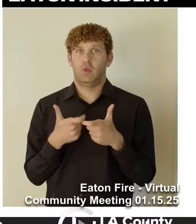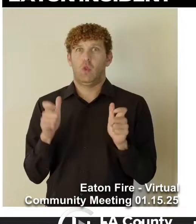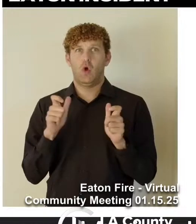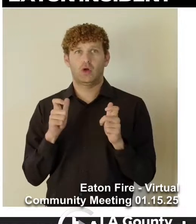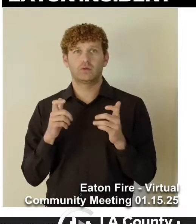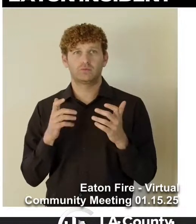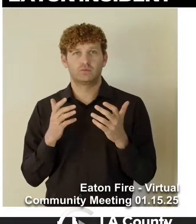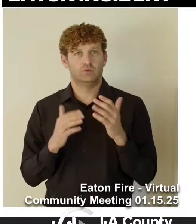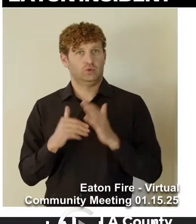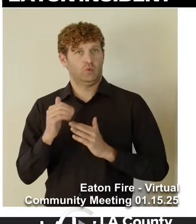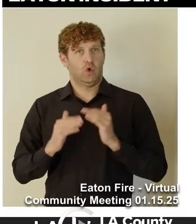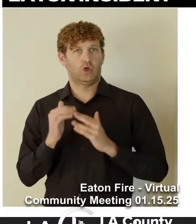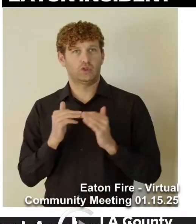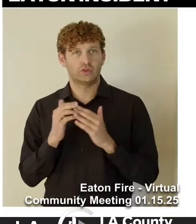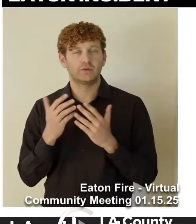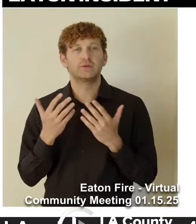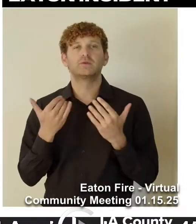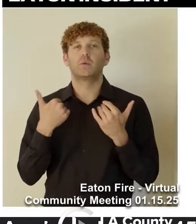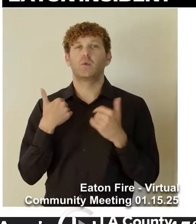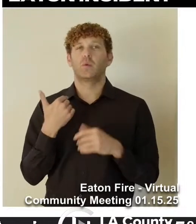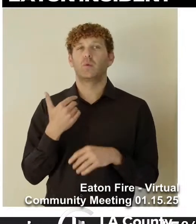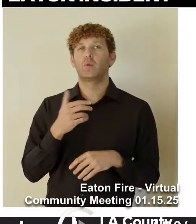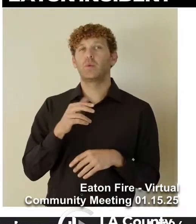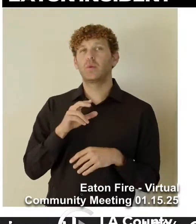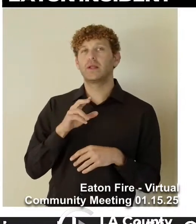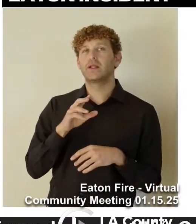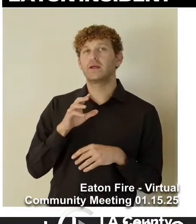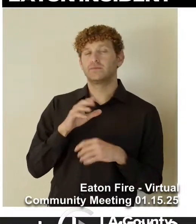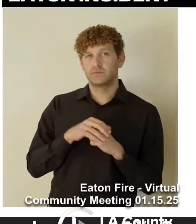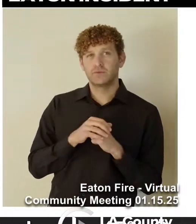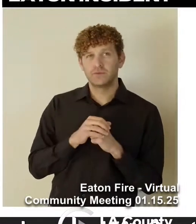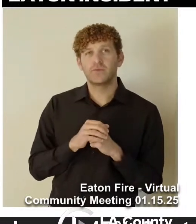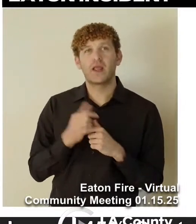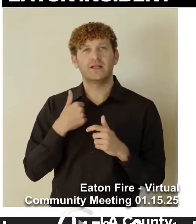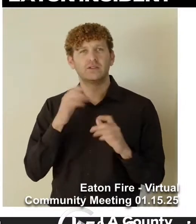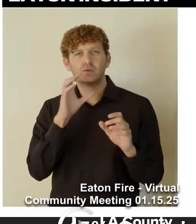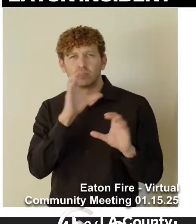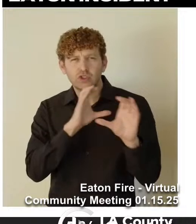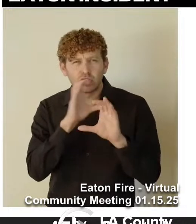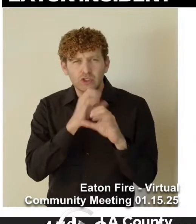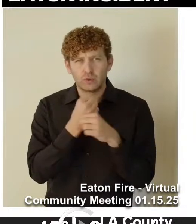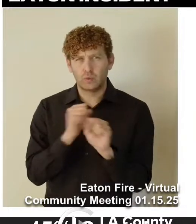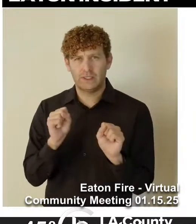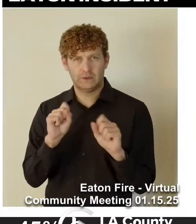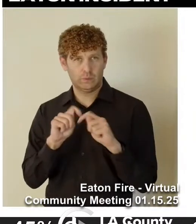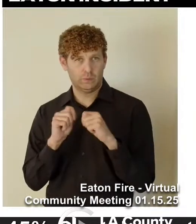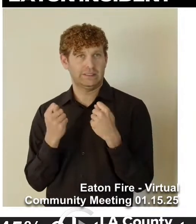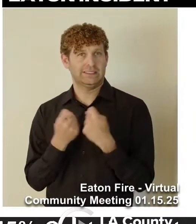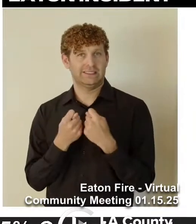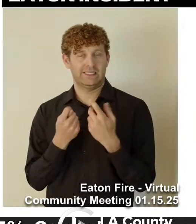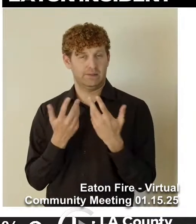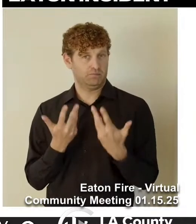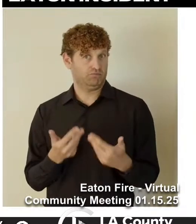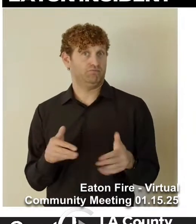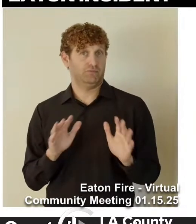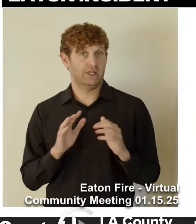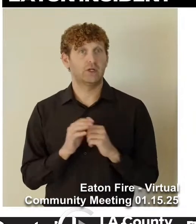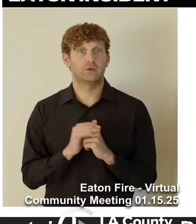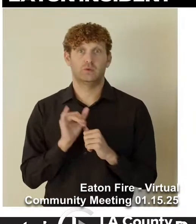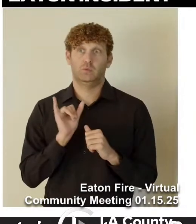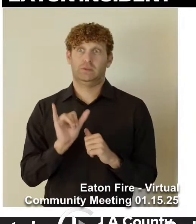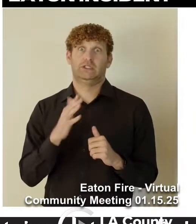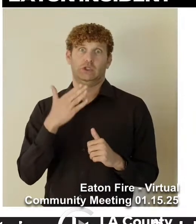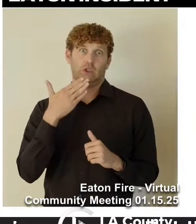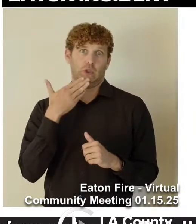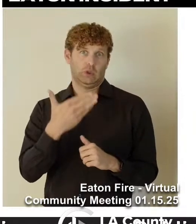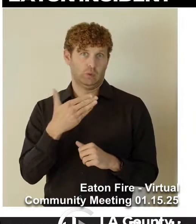finished today with our USAR, urban search and rescue, and our search and rescue teams today completed, which is a great move. That